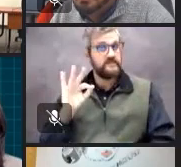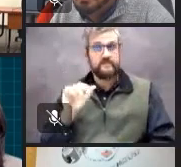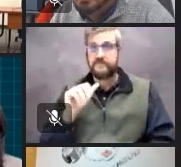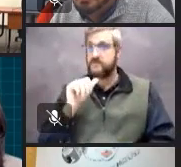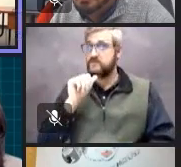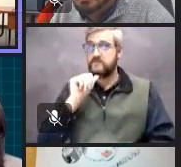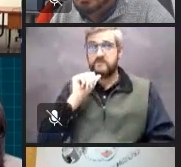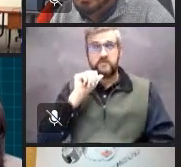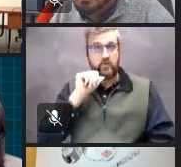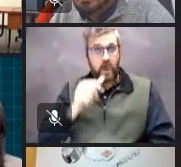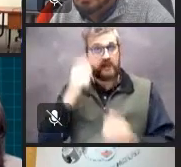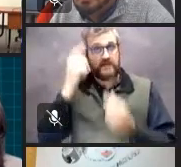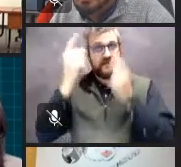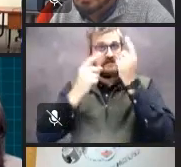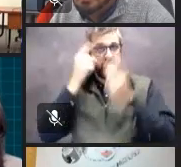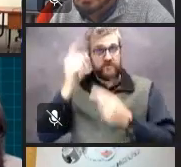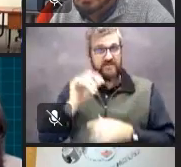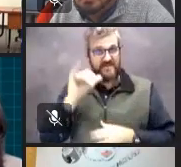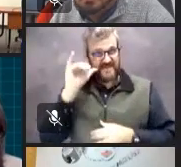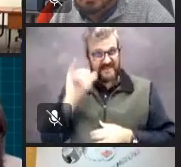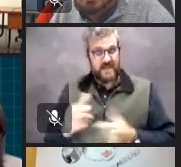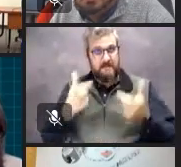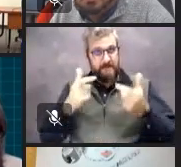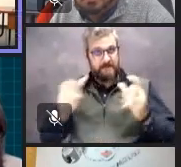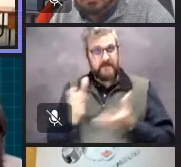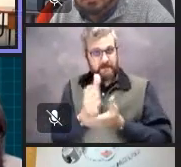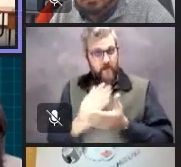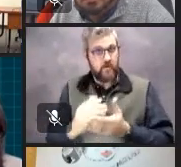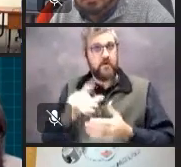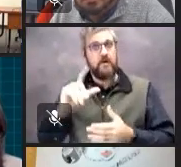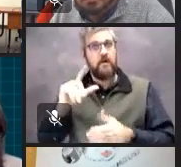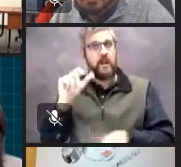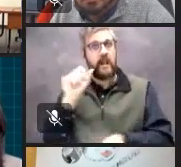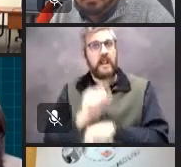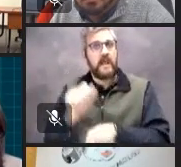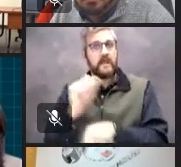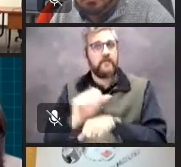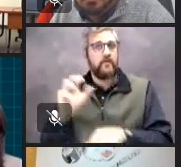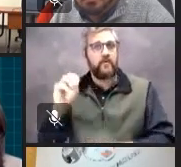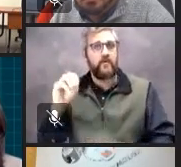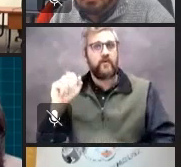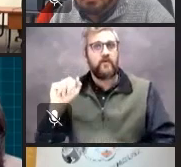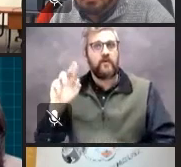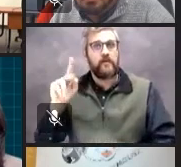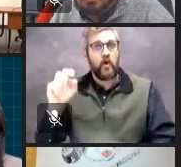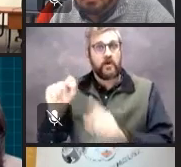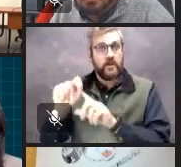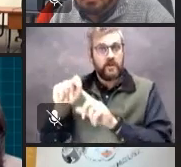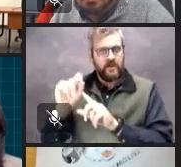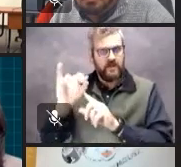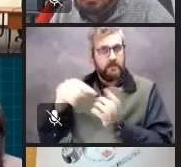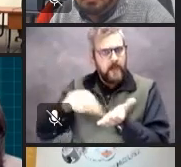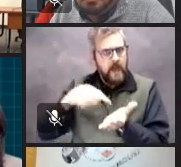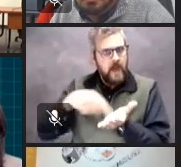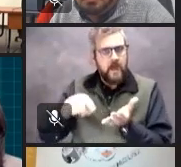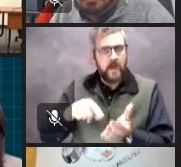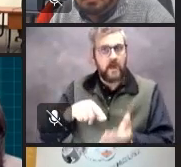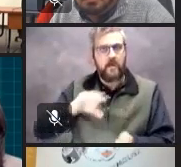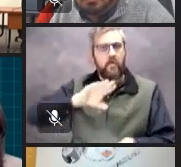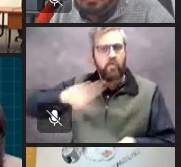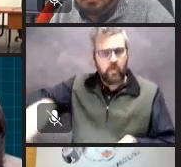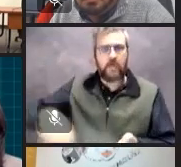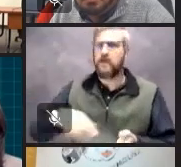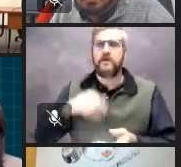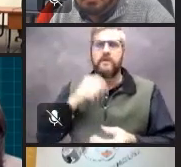not taking into account that major element of a labor market, which is what you pay people, you're not really making a difference